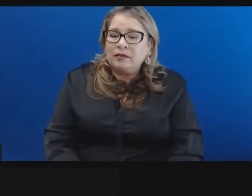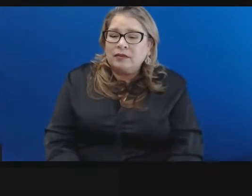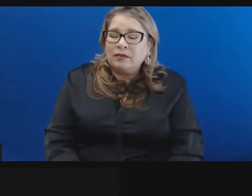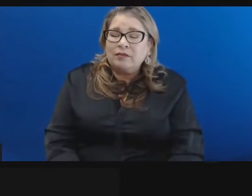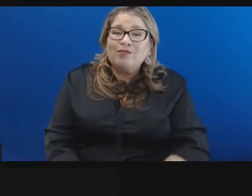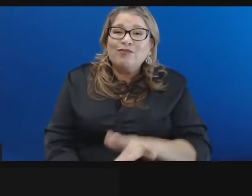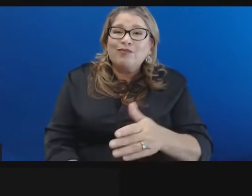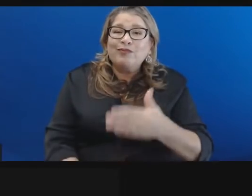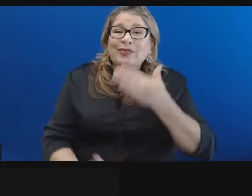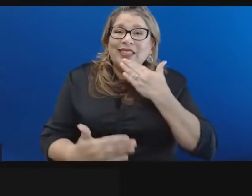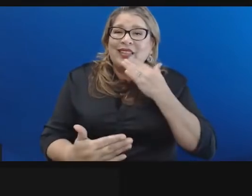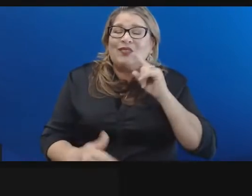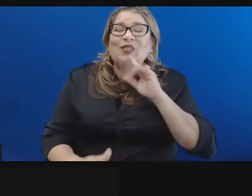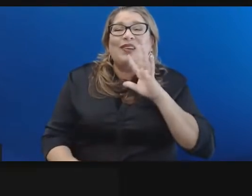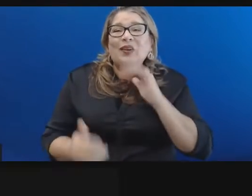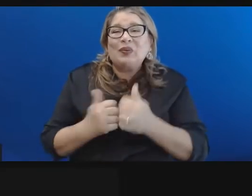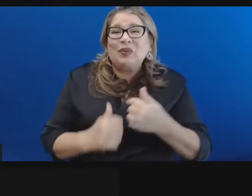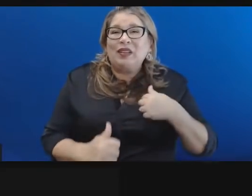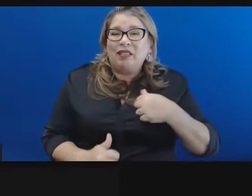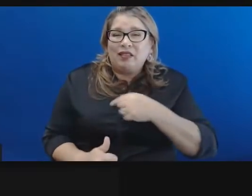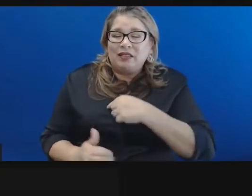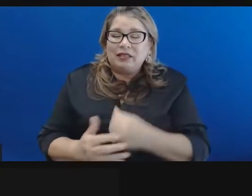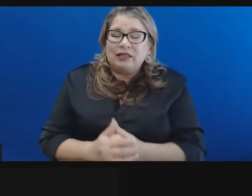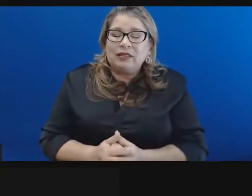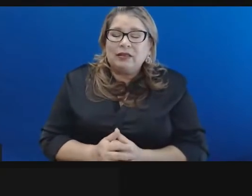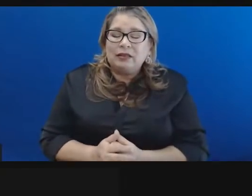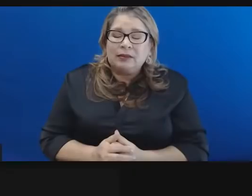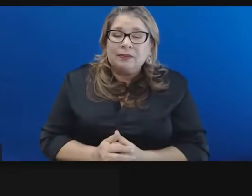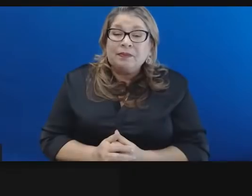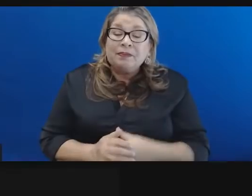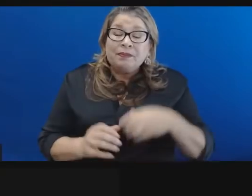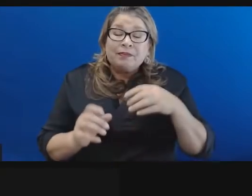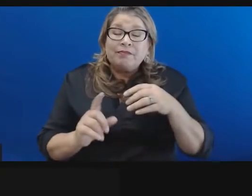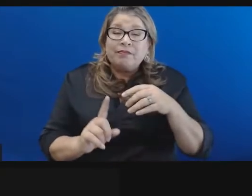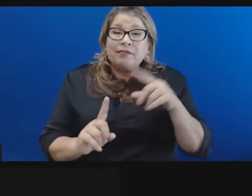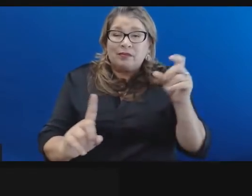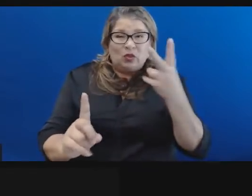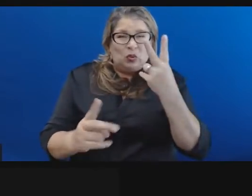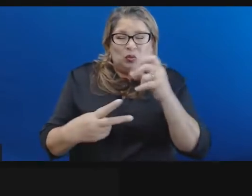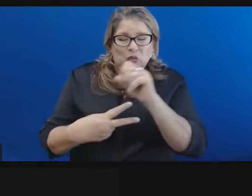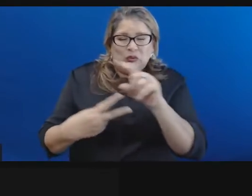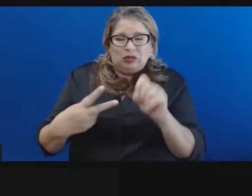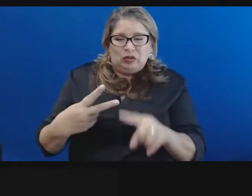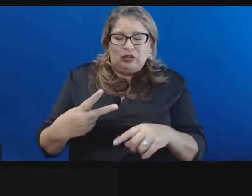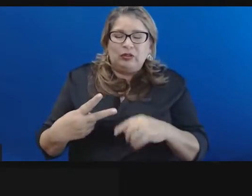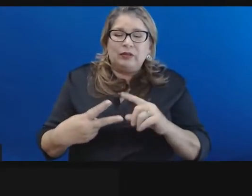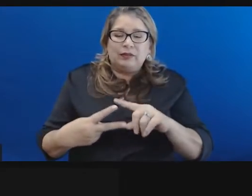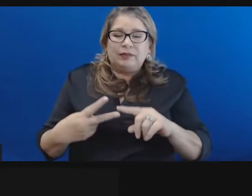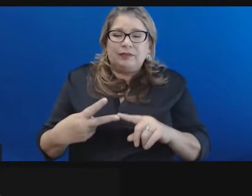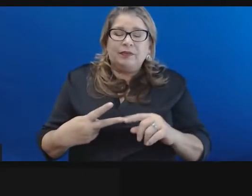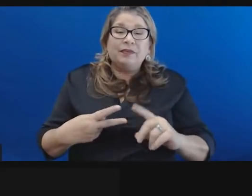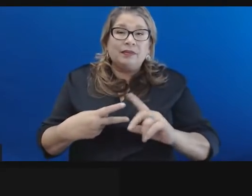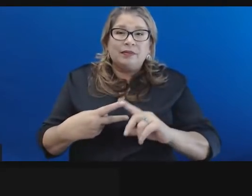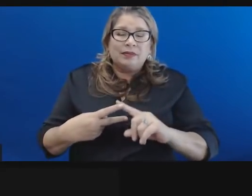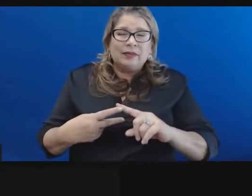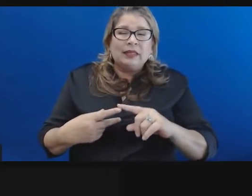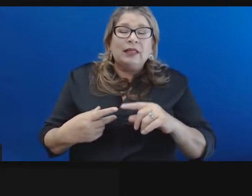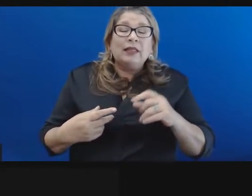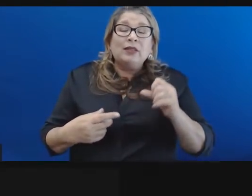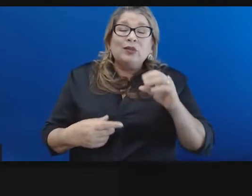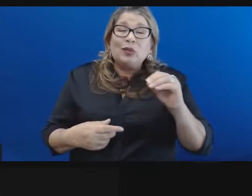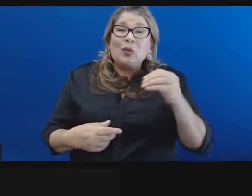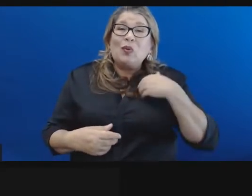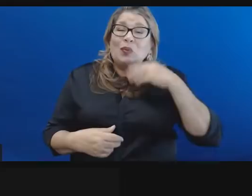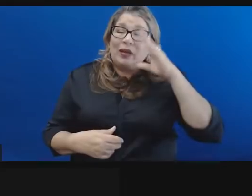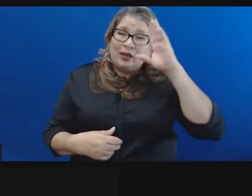week that this is the week to monitor hospitalizations to see if we're going to see this post-Christmas surge. So is it too early to